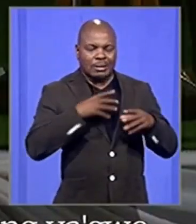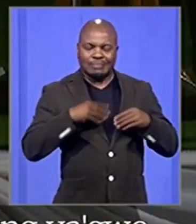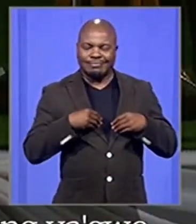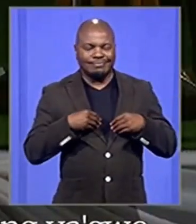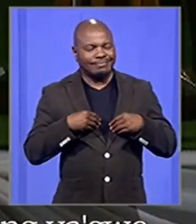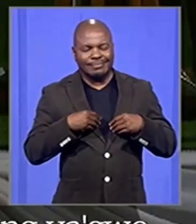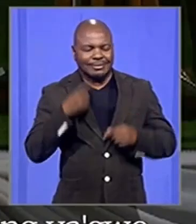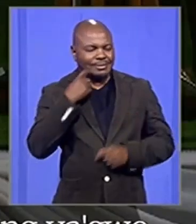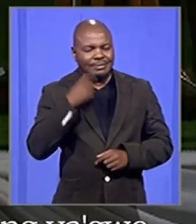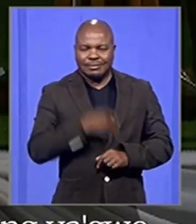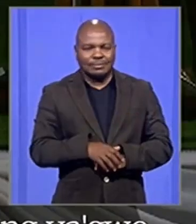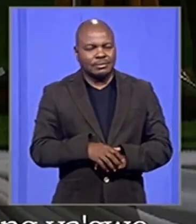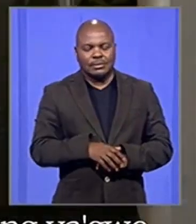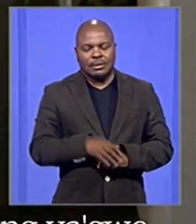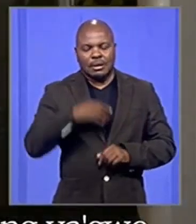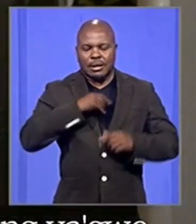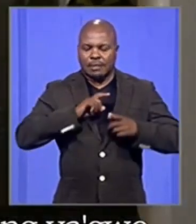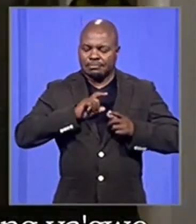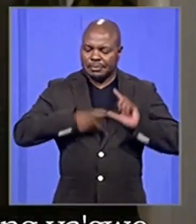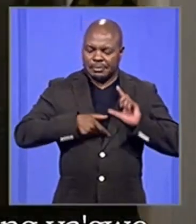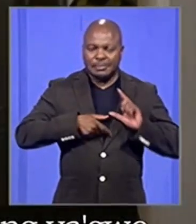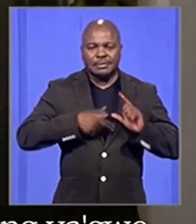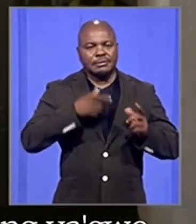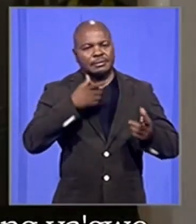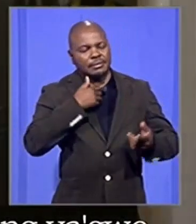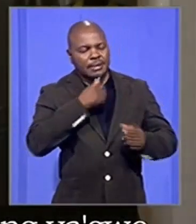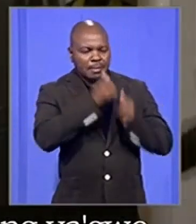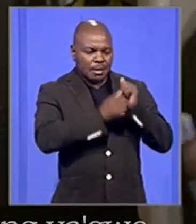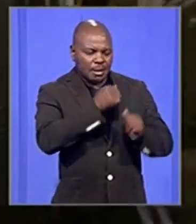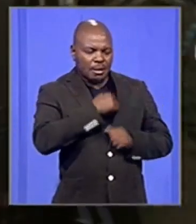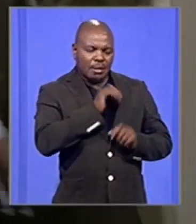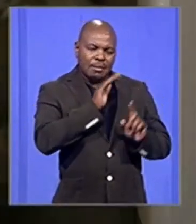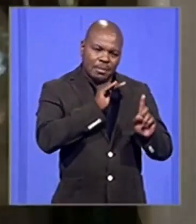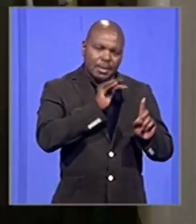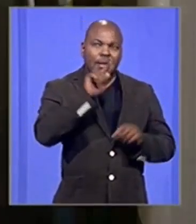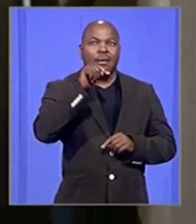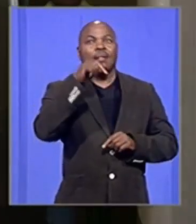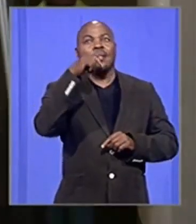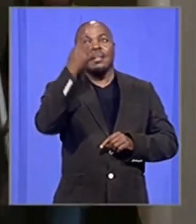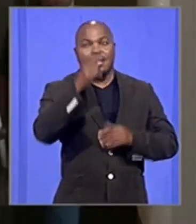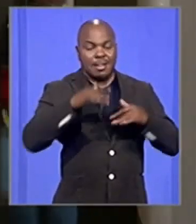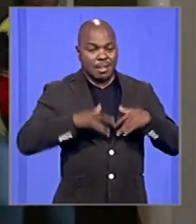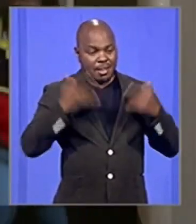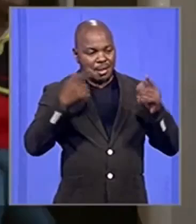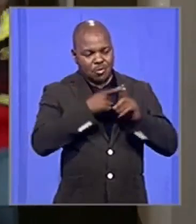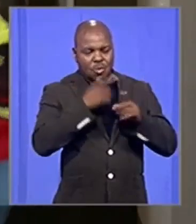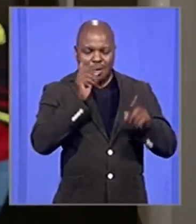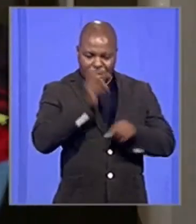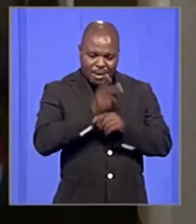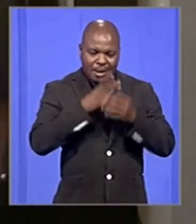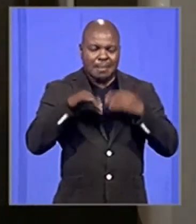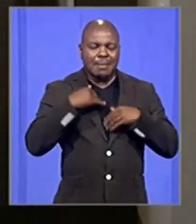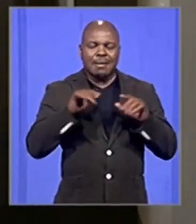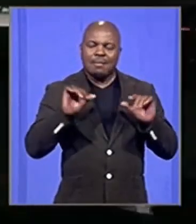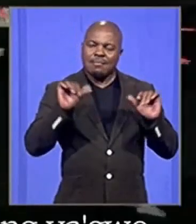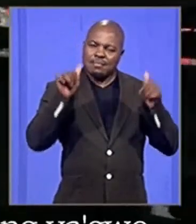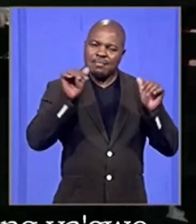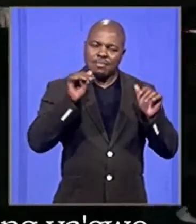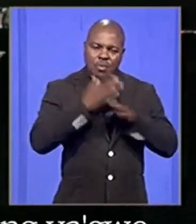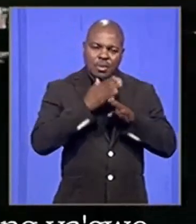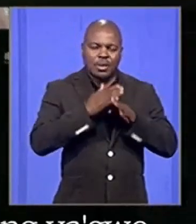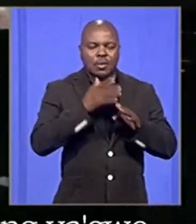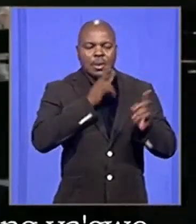broken. Farewell my brother. I hope that in the next life you're doing great as well till we meet again. Ba